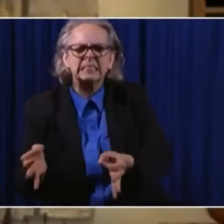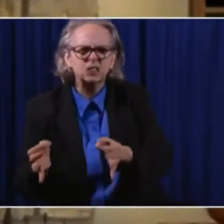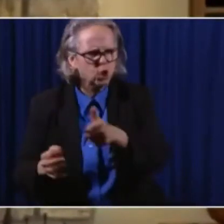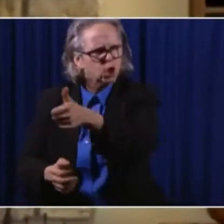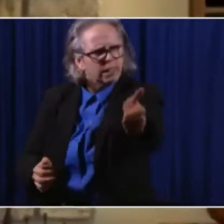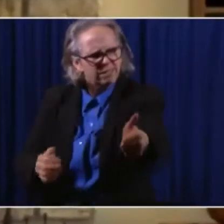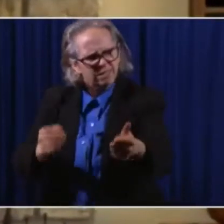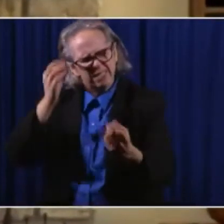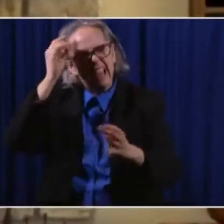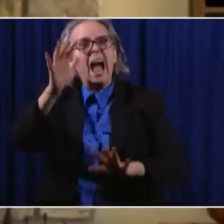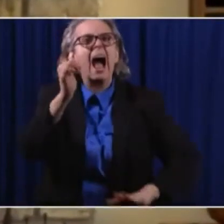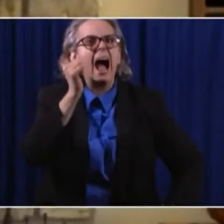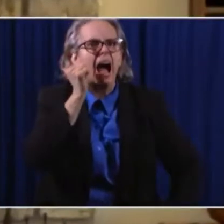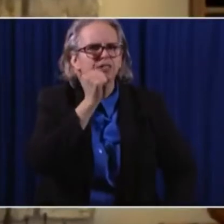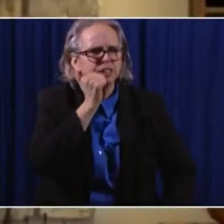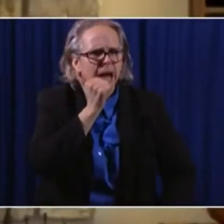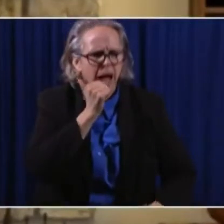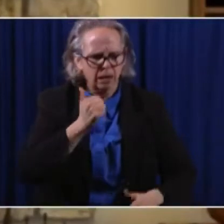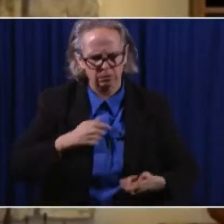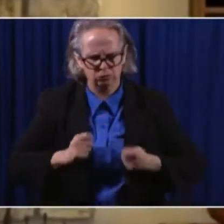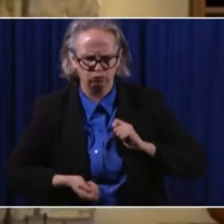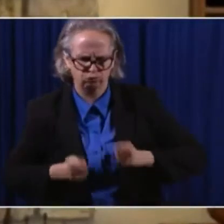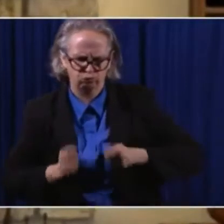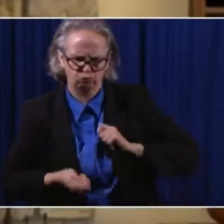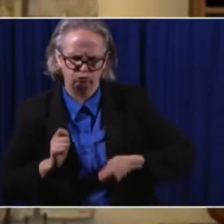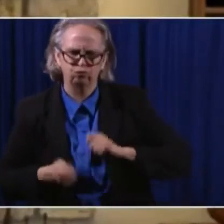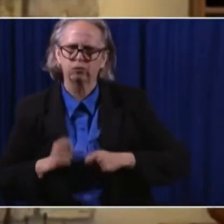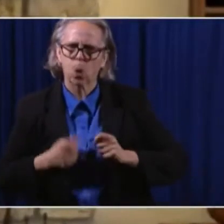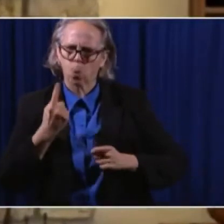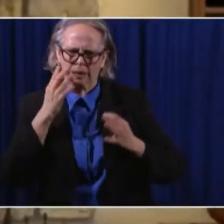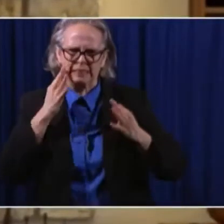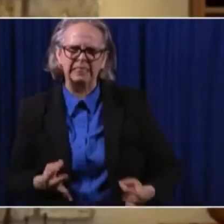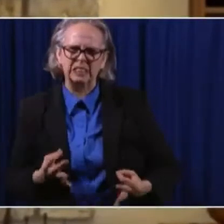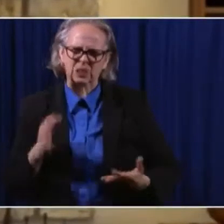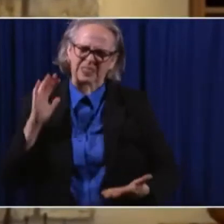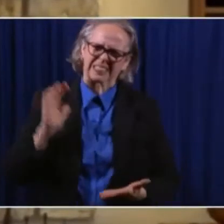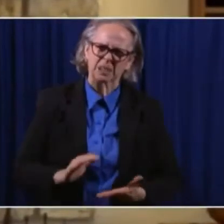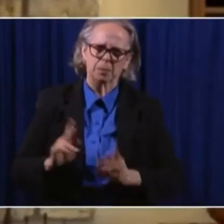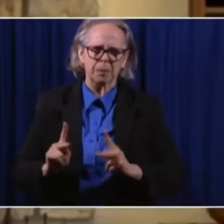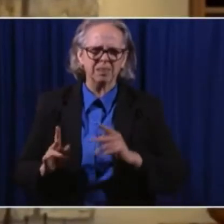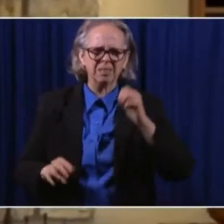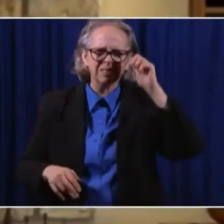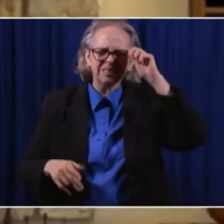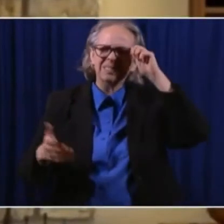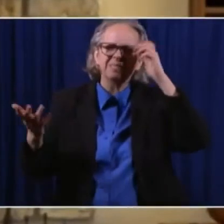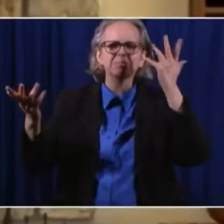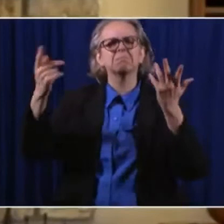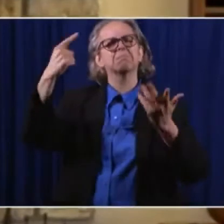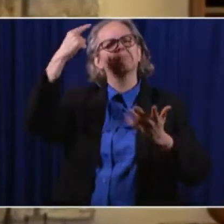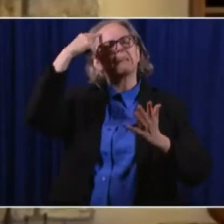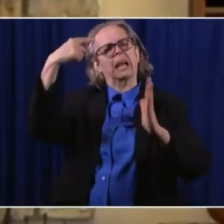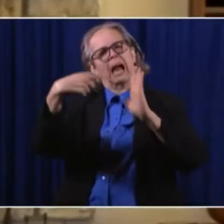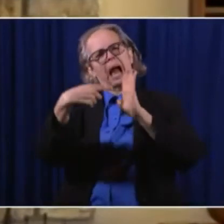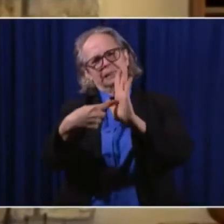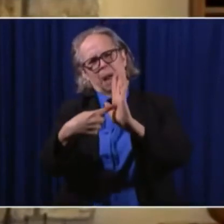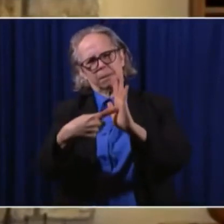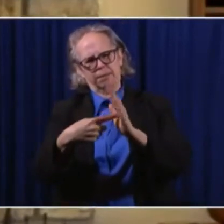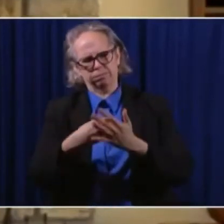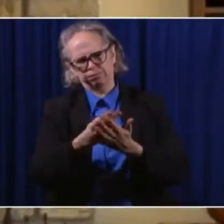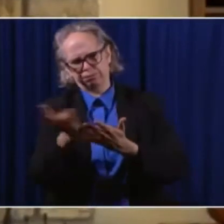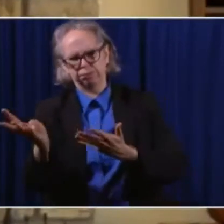What are we talking about? Let me give maybe some examples that I just wrote down today. You're thinking about going and